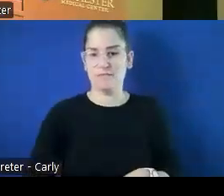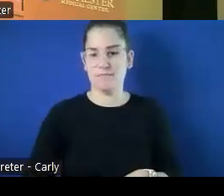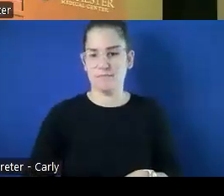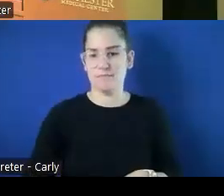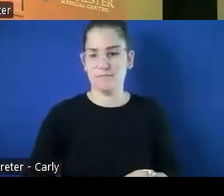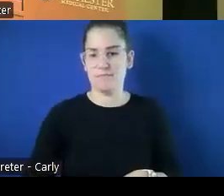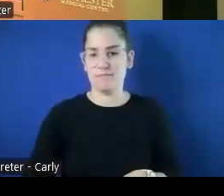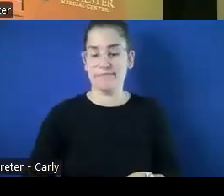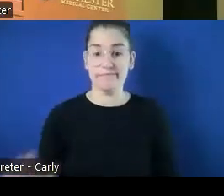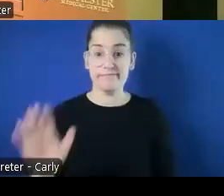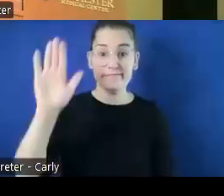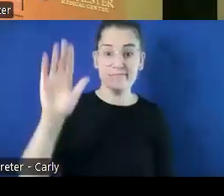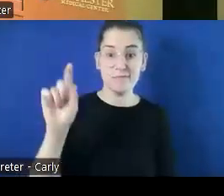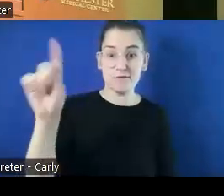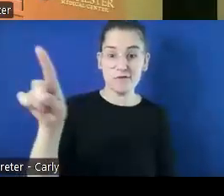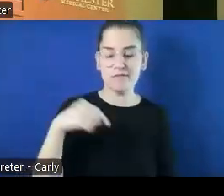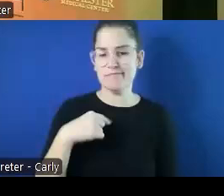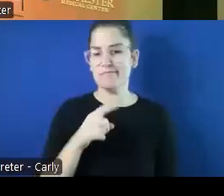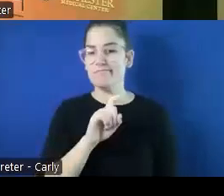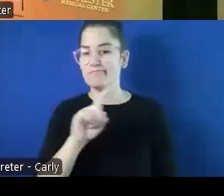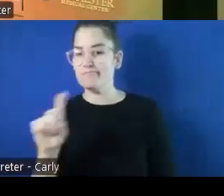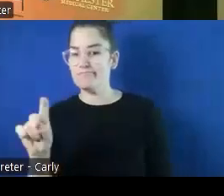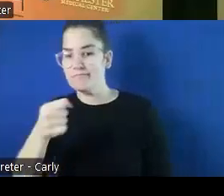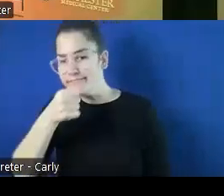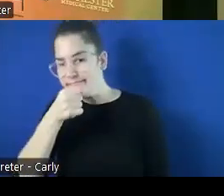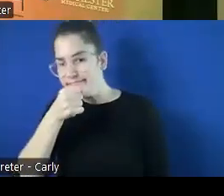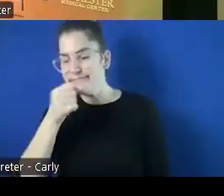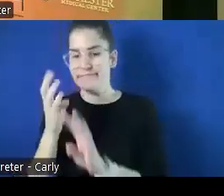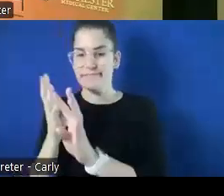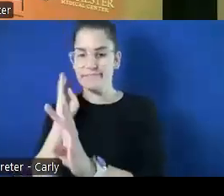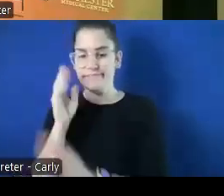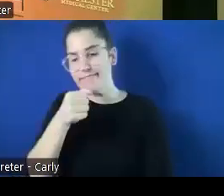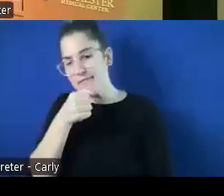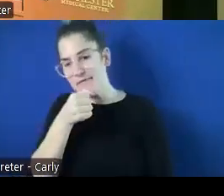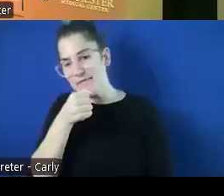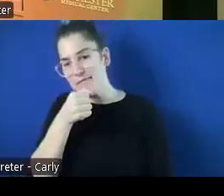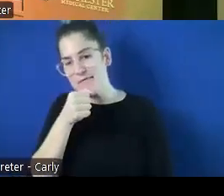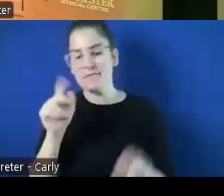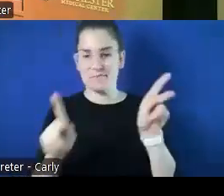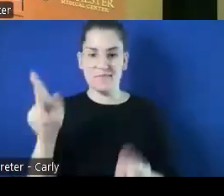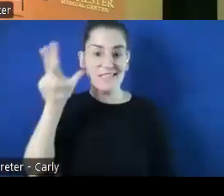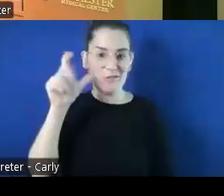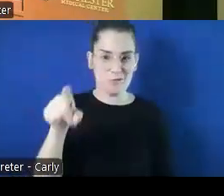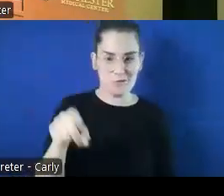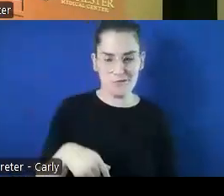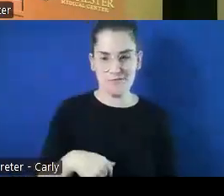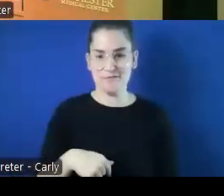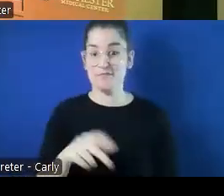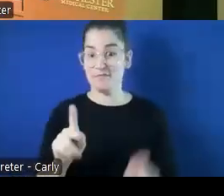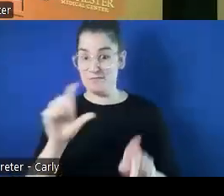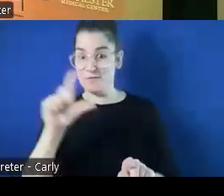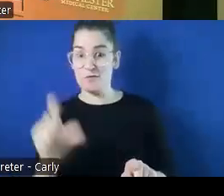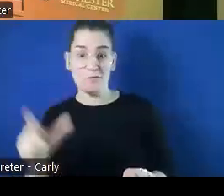please get up and go to one of the microphones on either side of the room, so everybody can hear you, including the people on